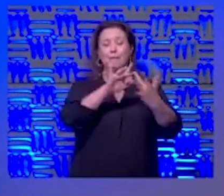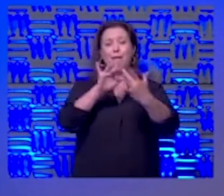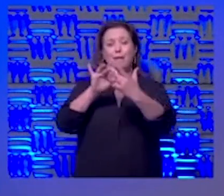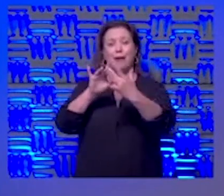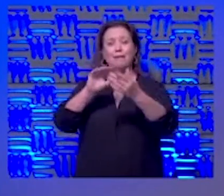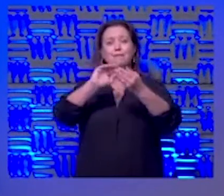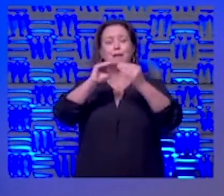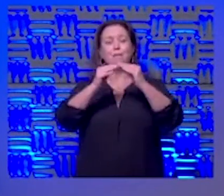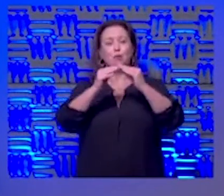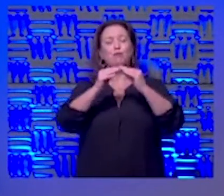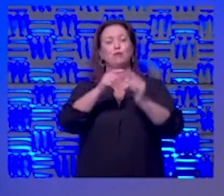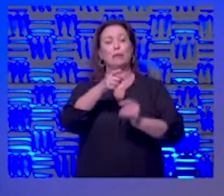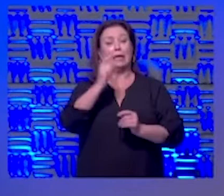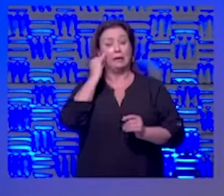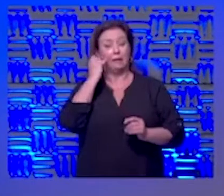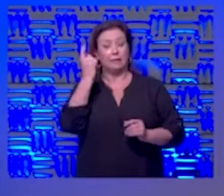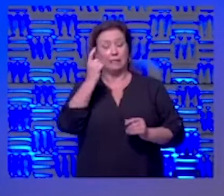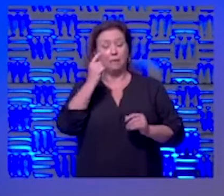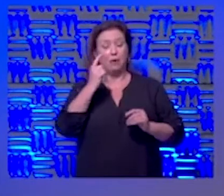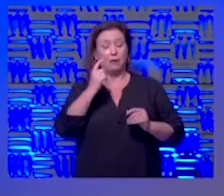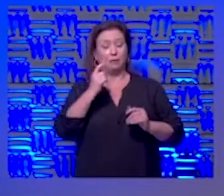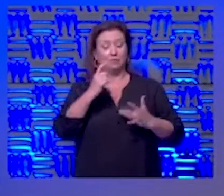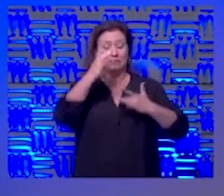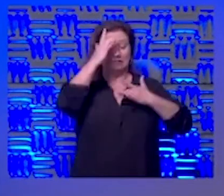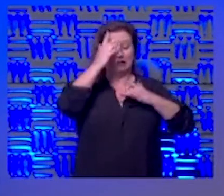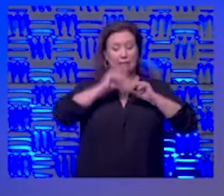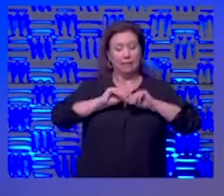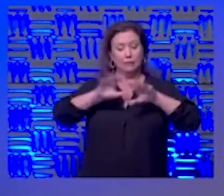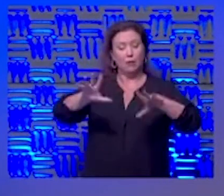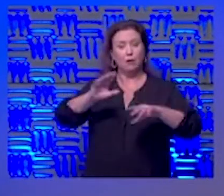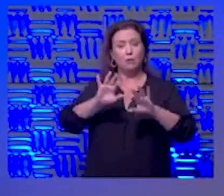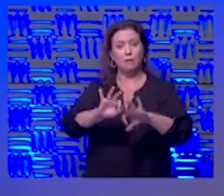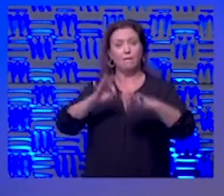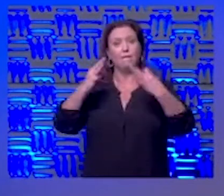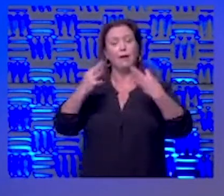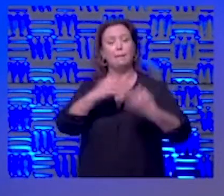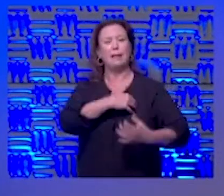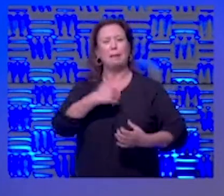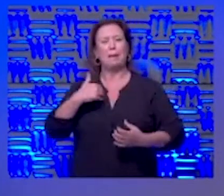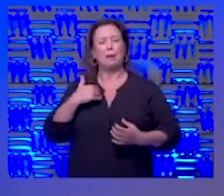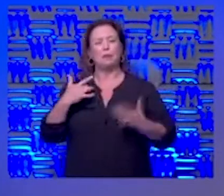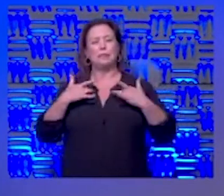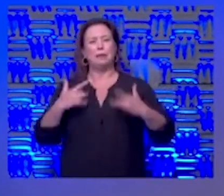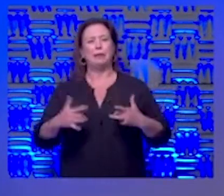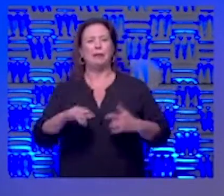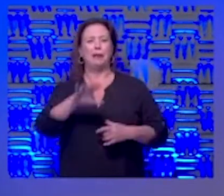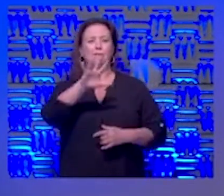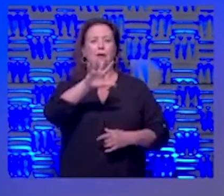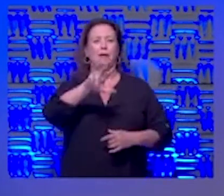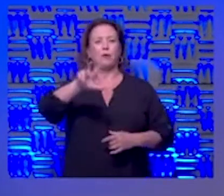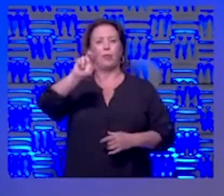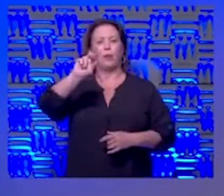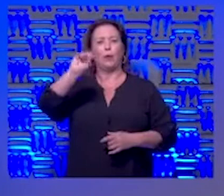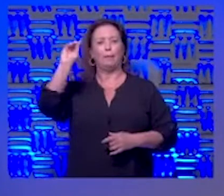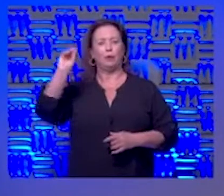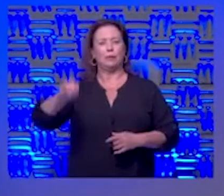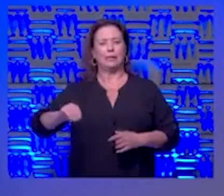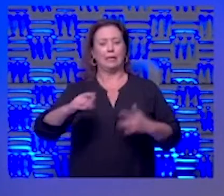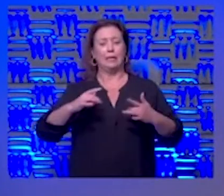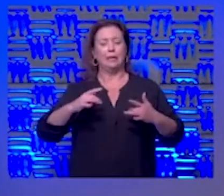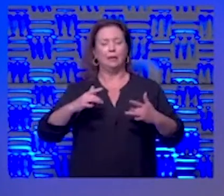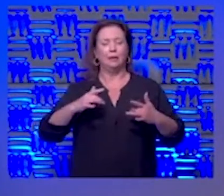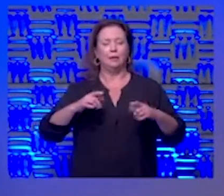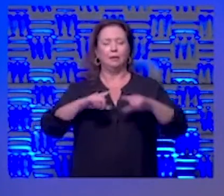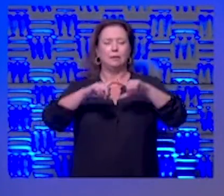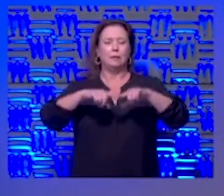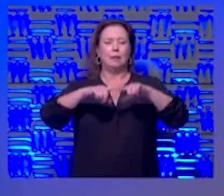rate, if somebody has it and spreads it to their household, is typically around maybe 5 to 30%, depending on what